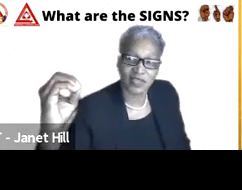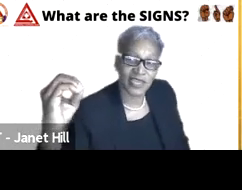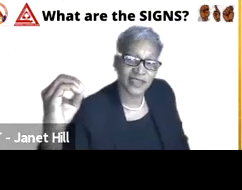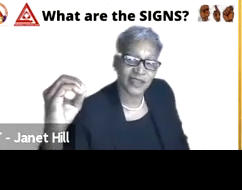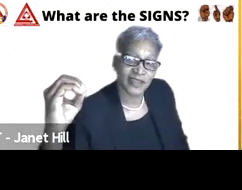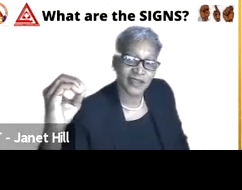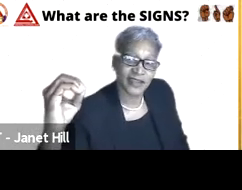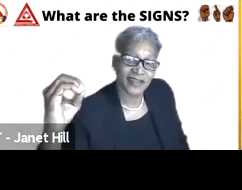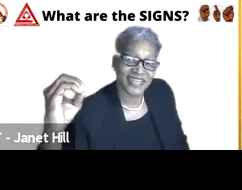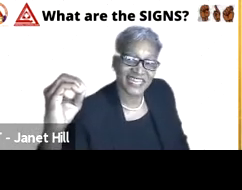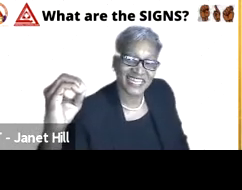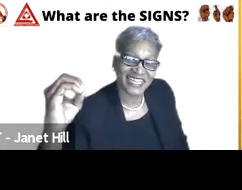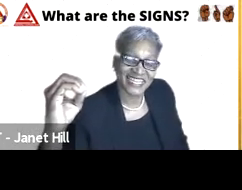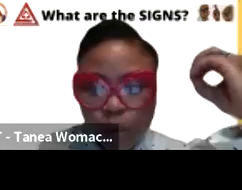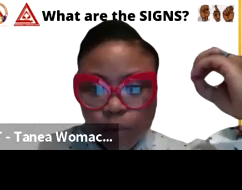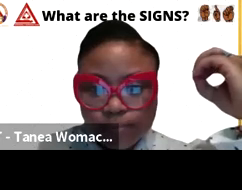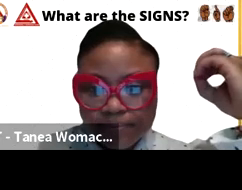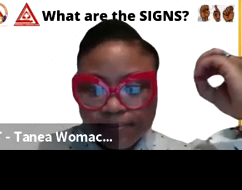does that look like?